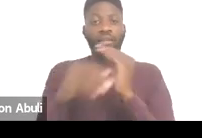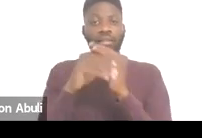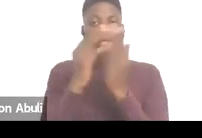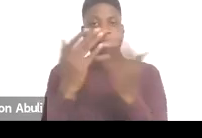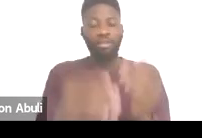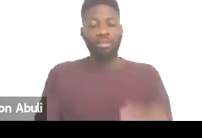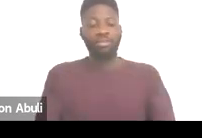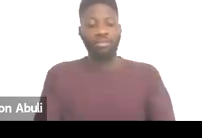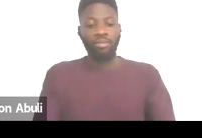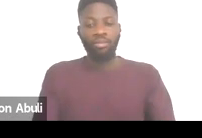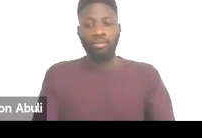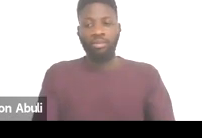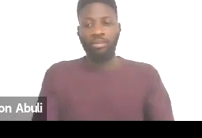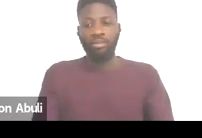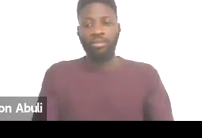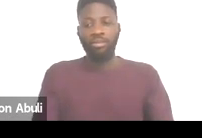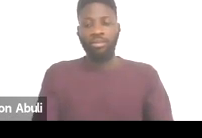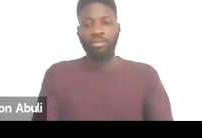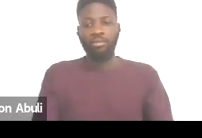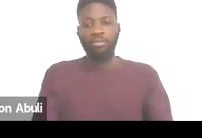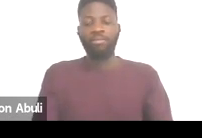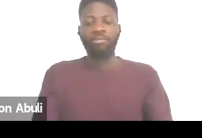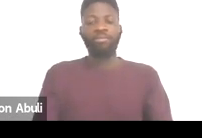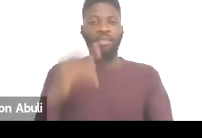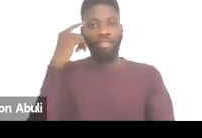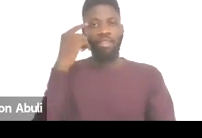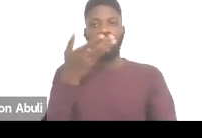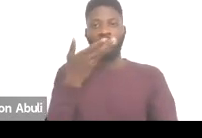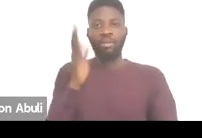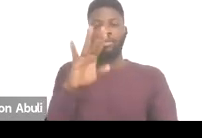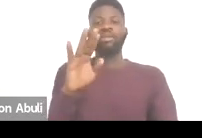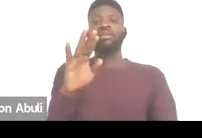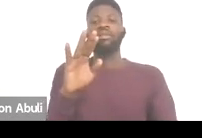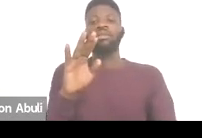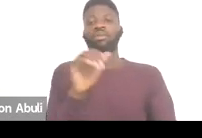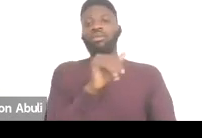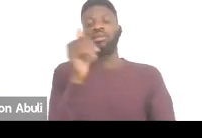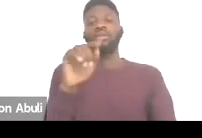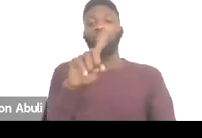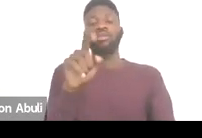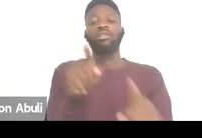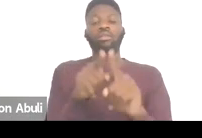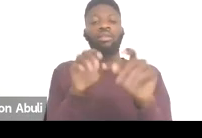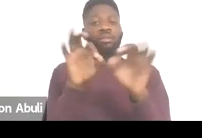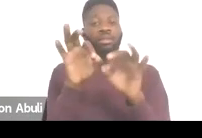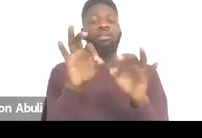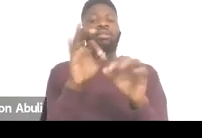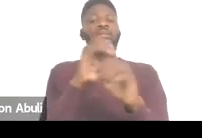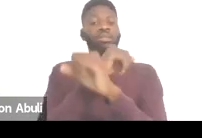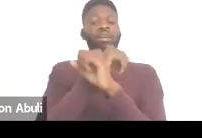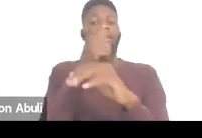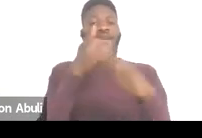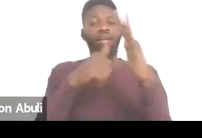Yes, I think you have quite well responded to the question. And I also wanted to let them know that they're protected under the